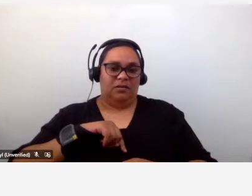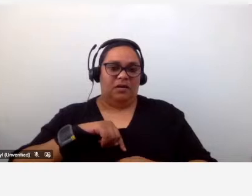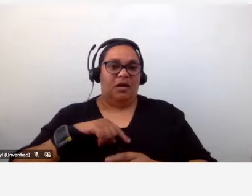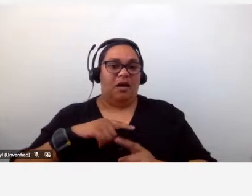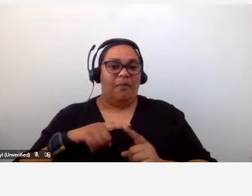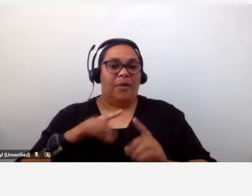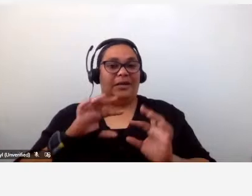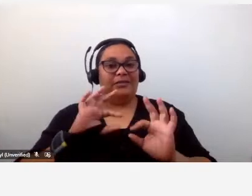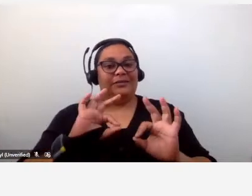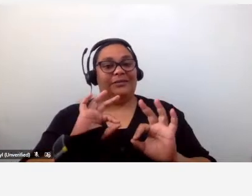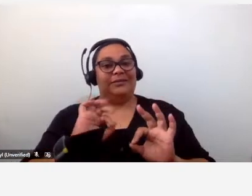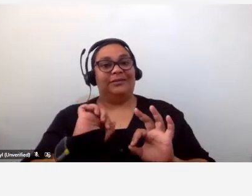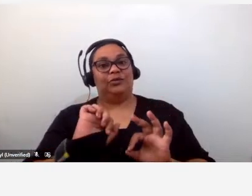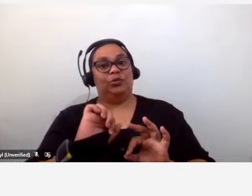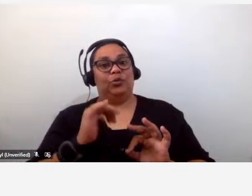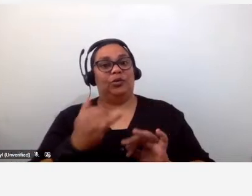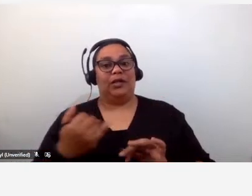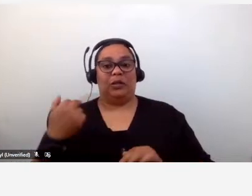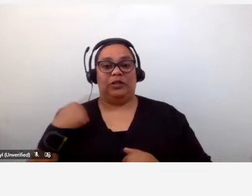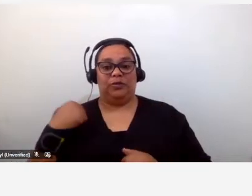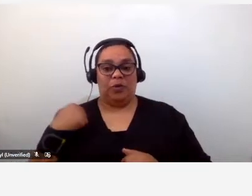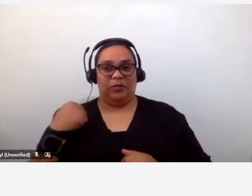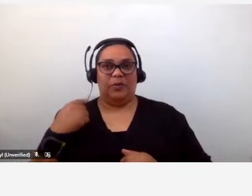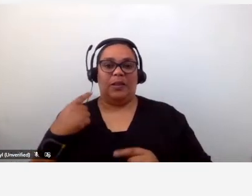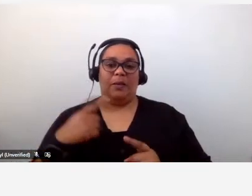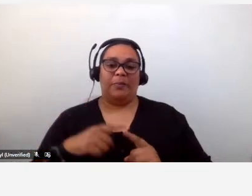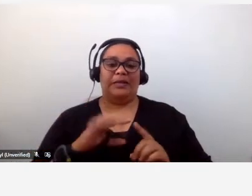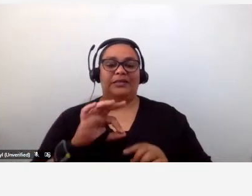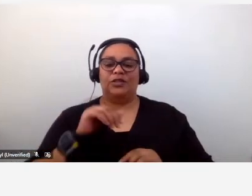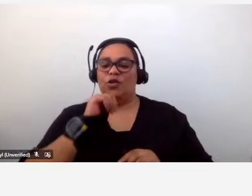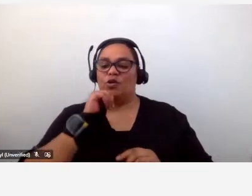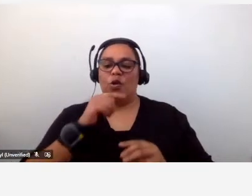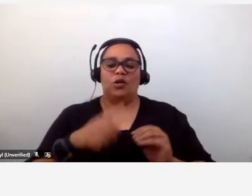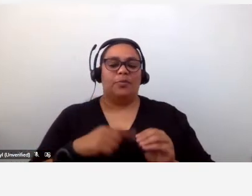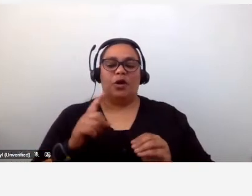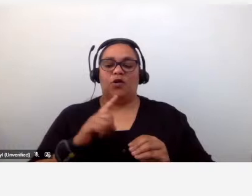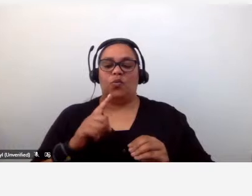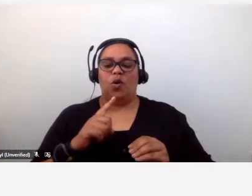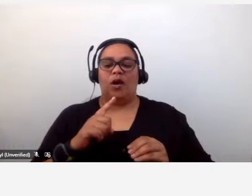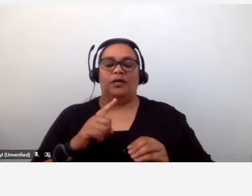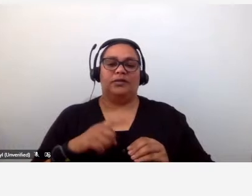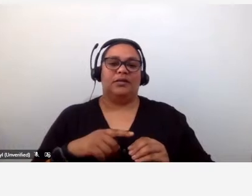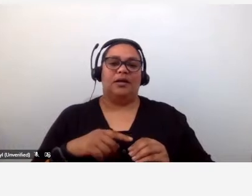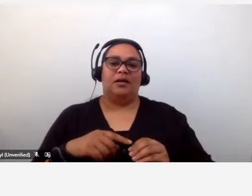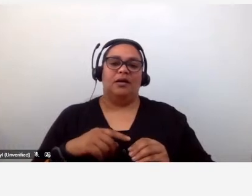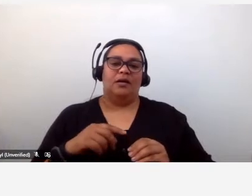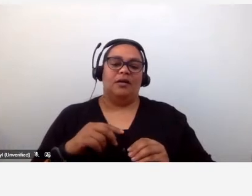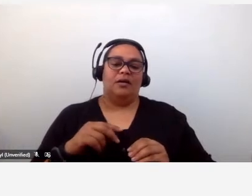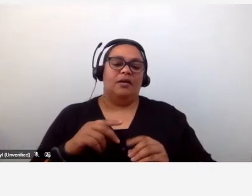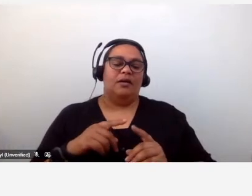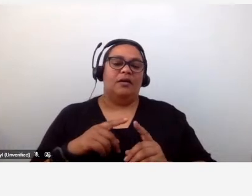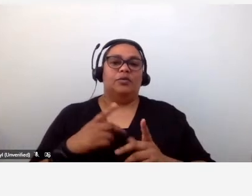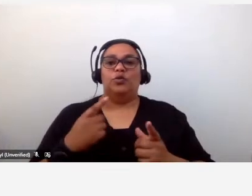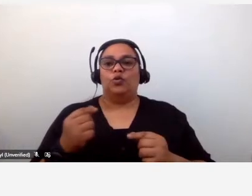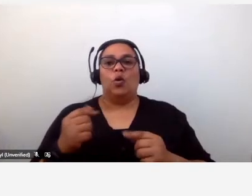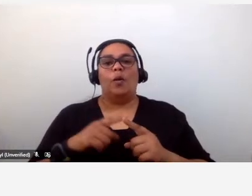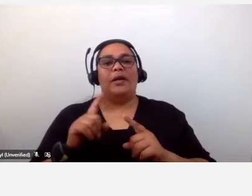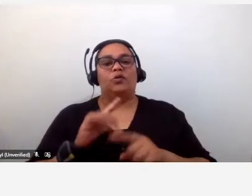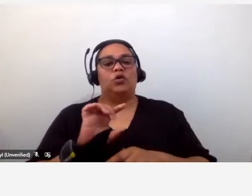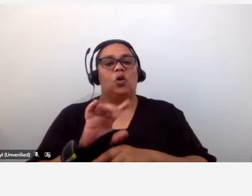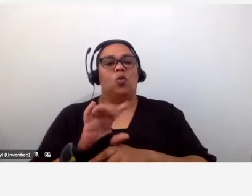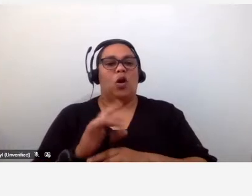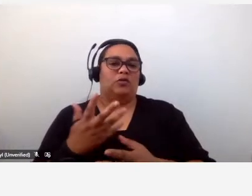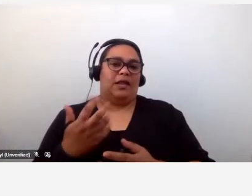holding you accountable. And that is not about mere red pen, but also give you counseling,